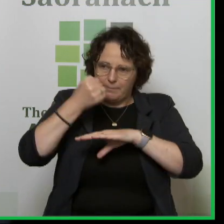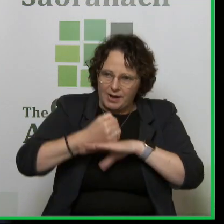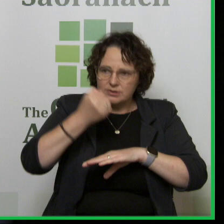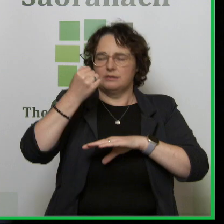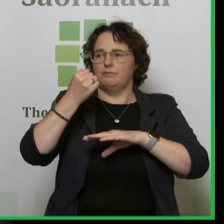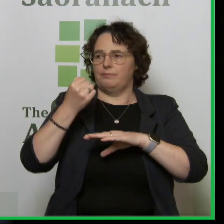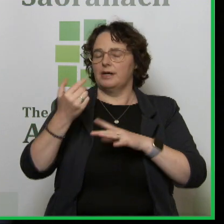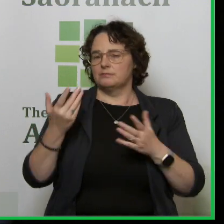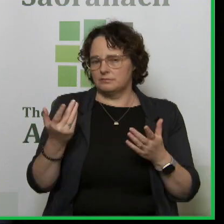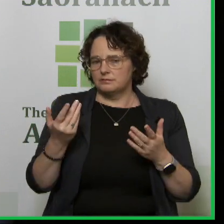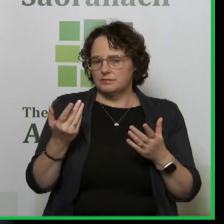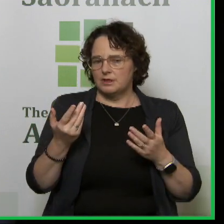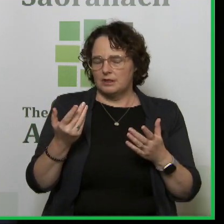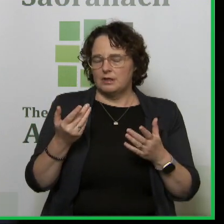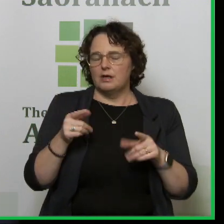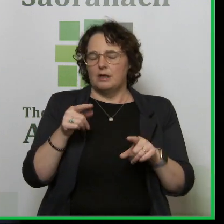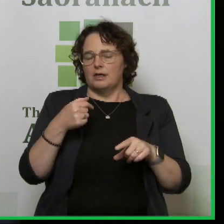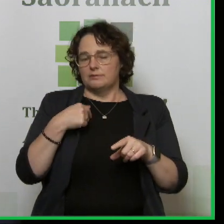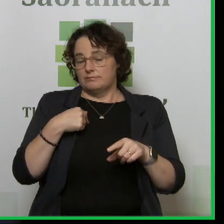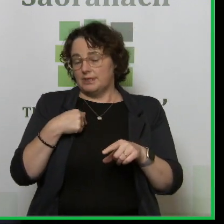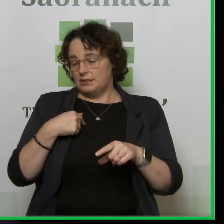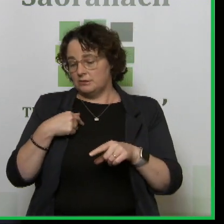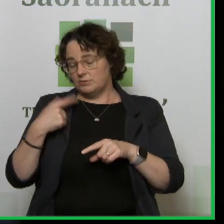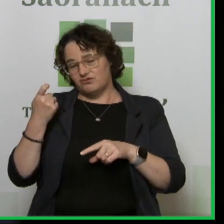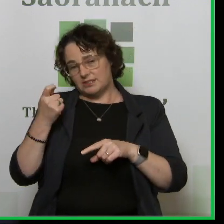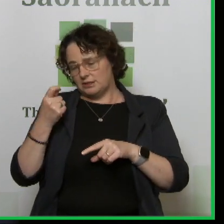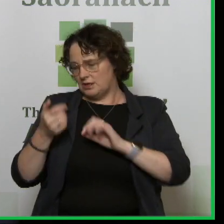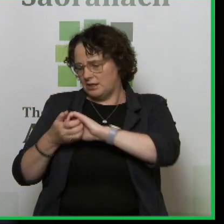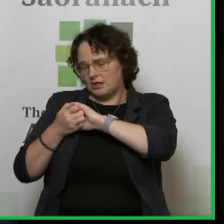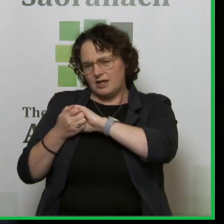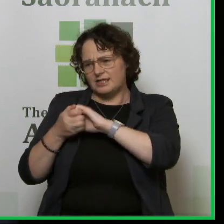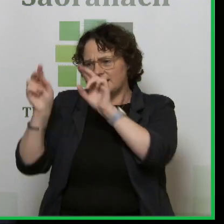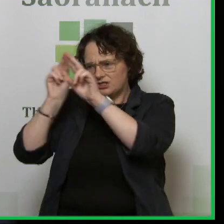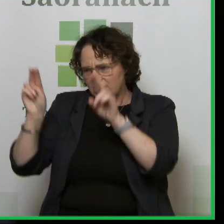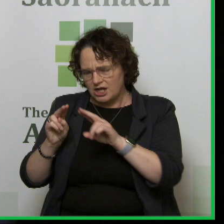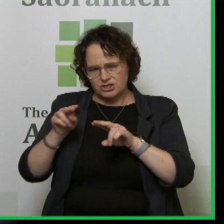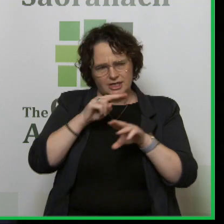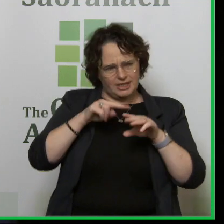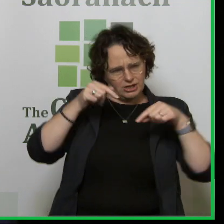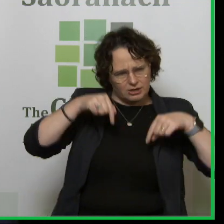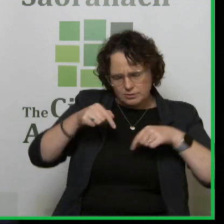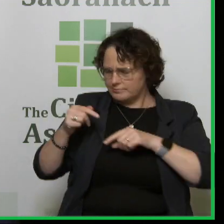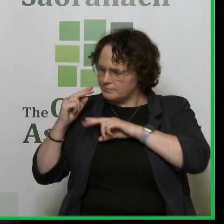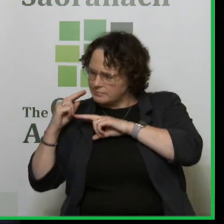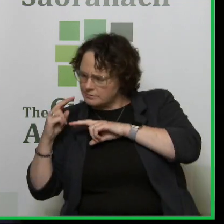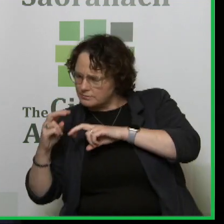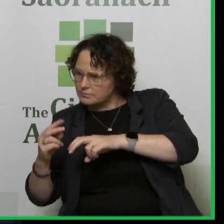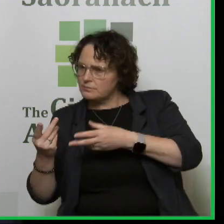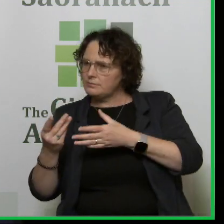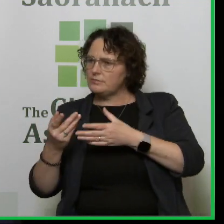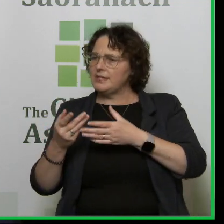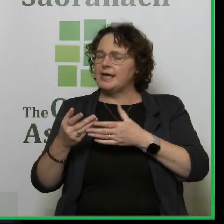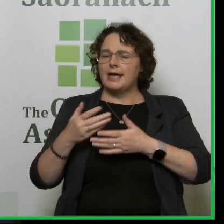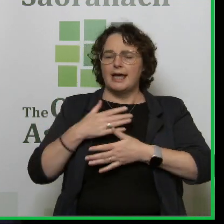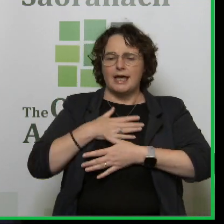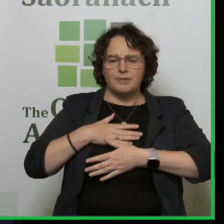I would make an argument of something that I've been looking at lately with colleagues nationally and internationally, is that empathy education, the